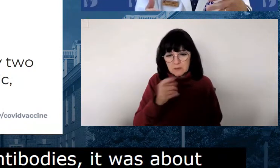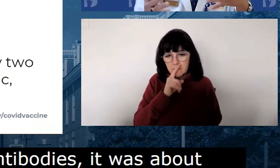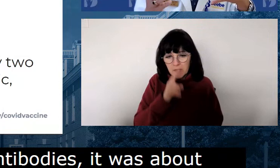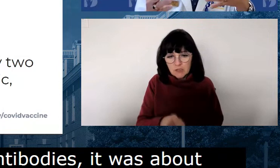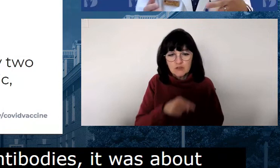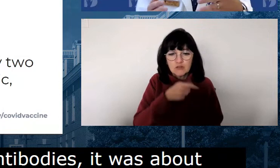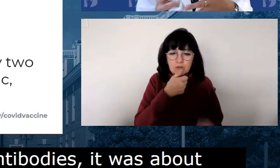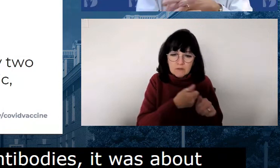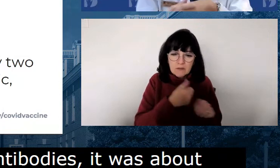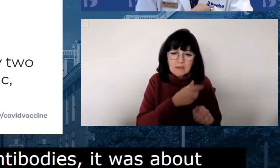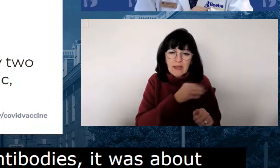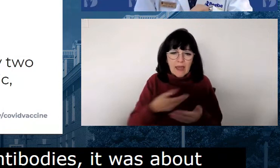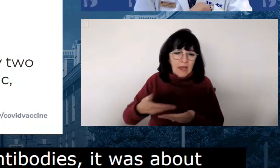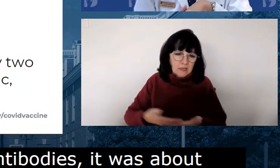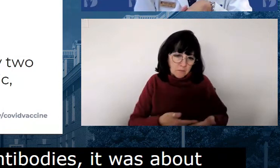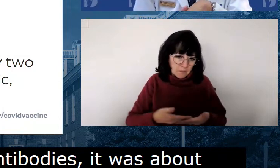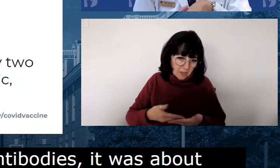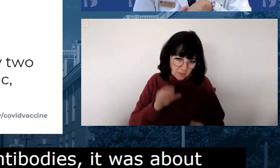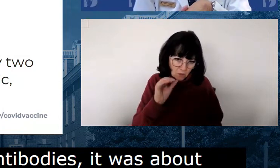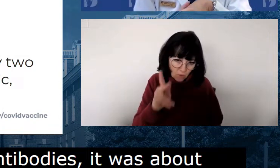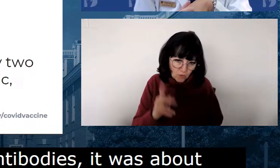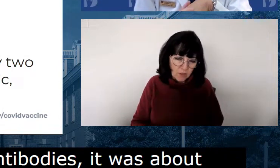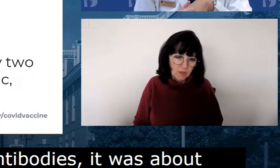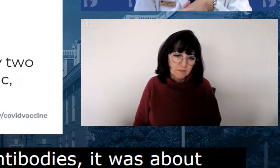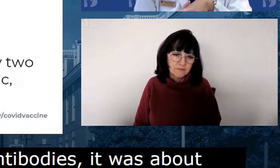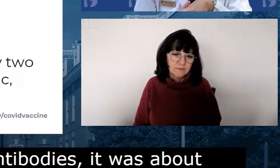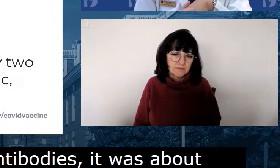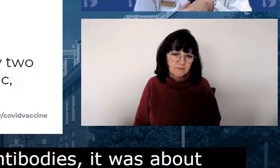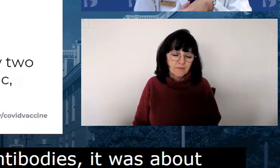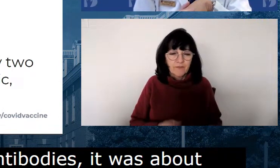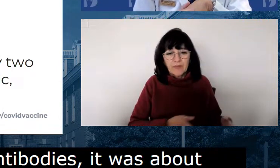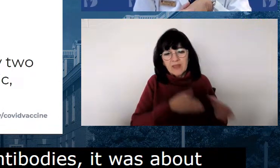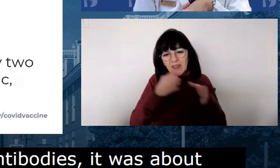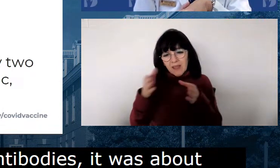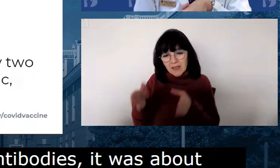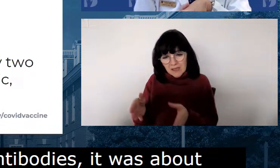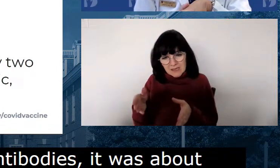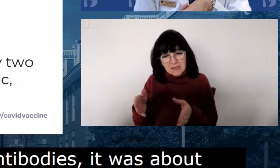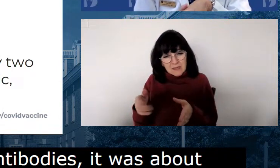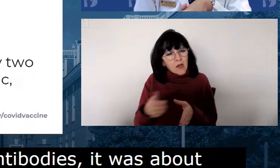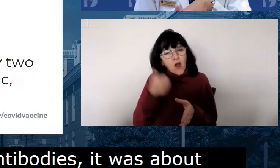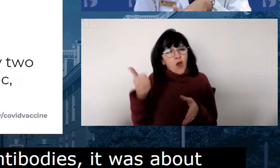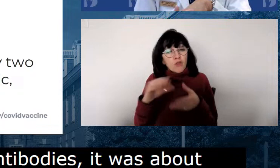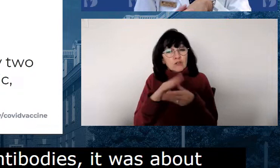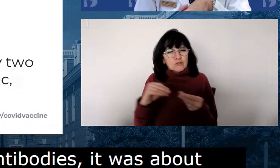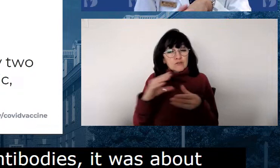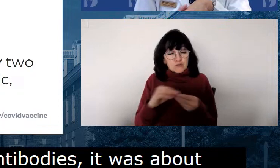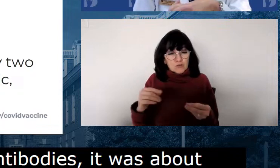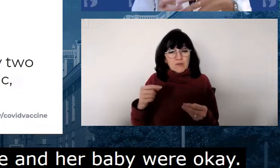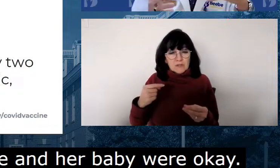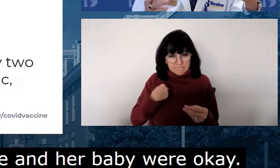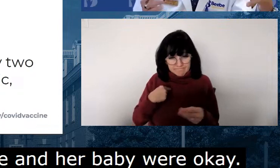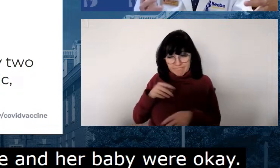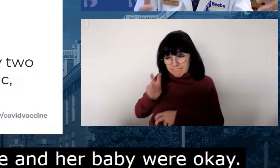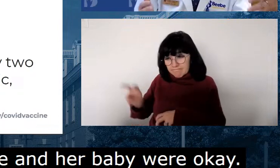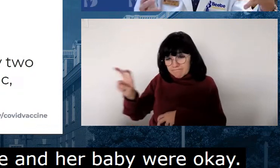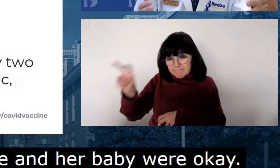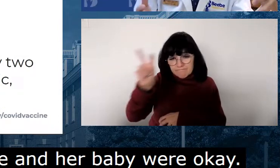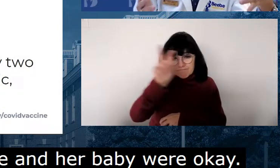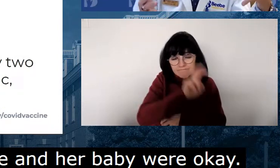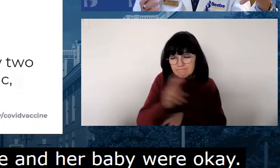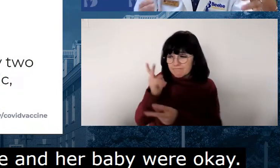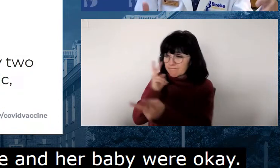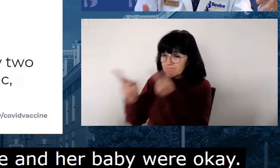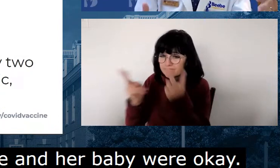her baby were okay. And then the last story I'll just tell you is, I've been rounding a lot in the emergency room. Our